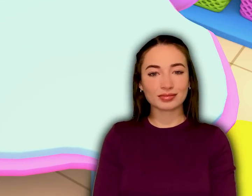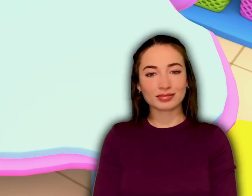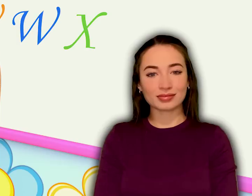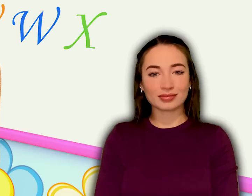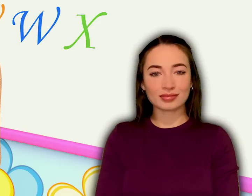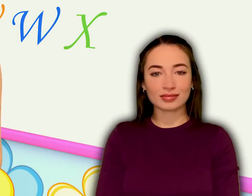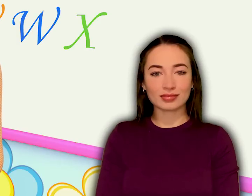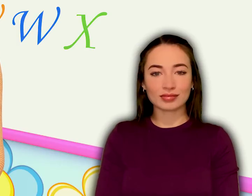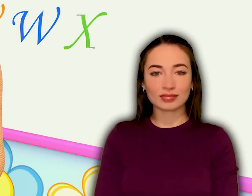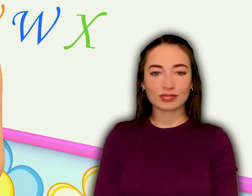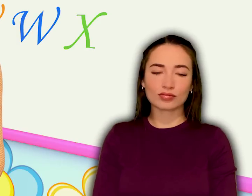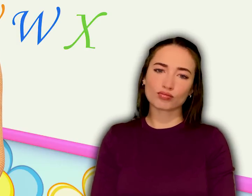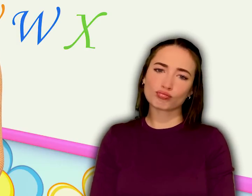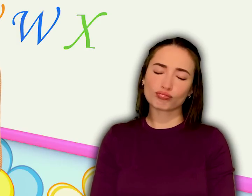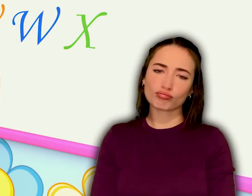story